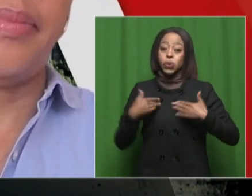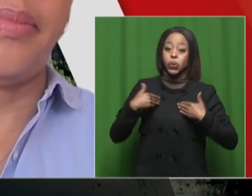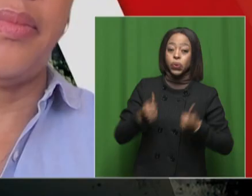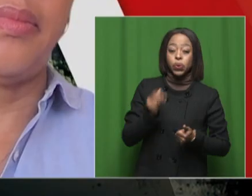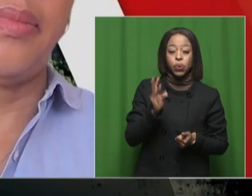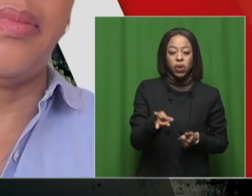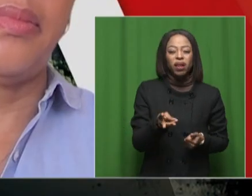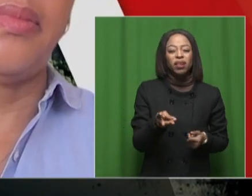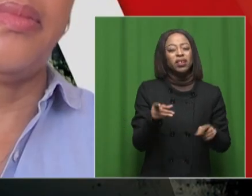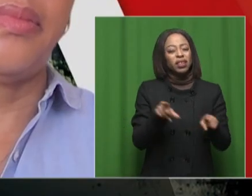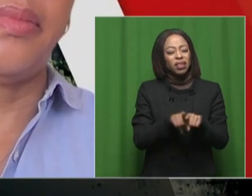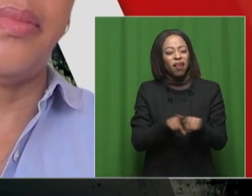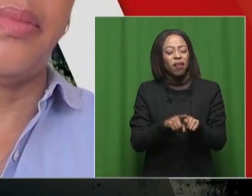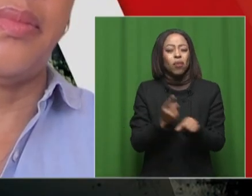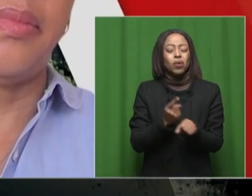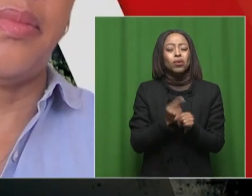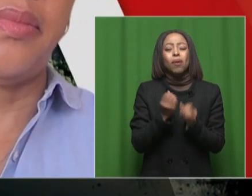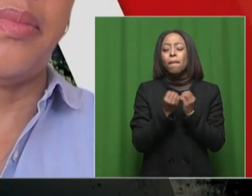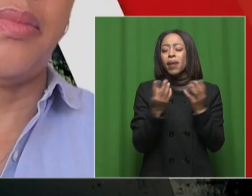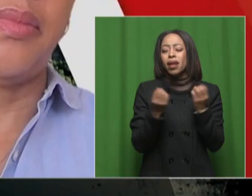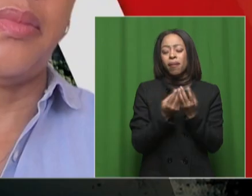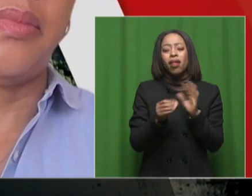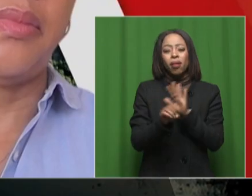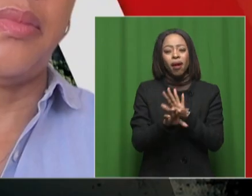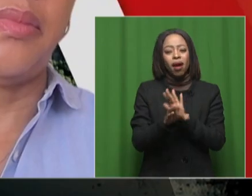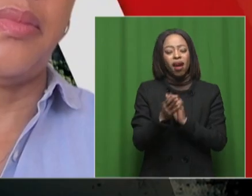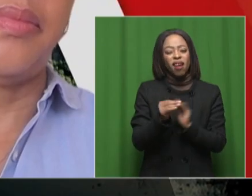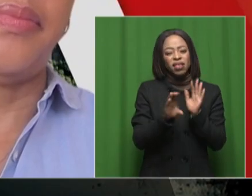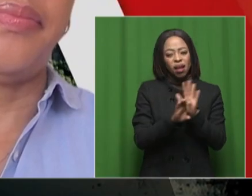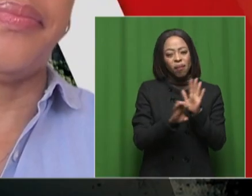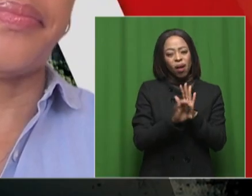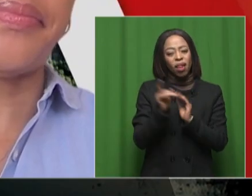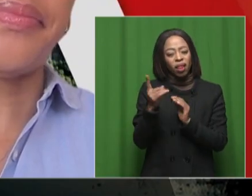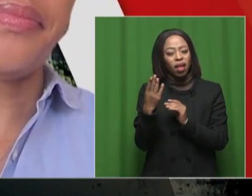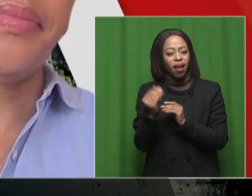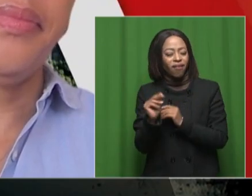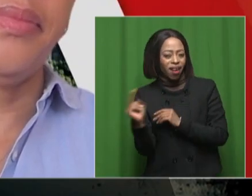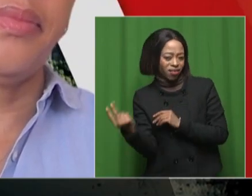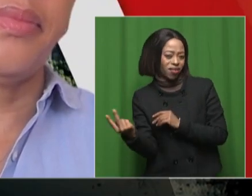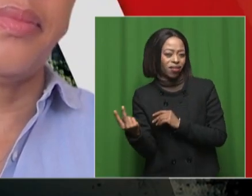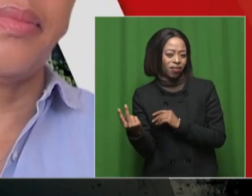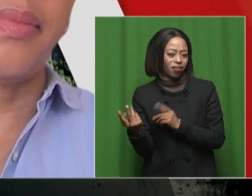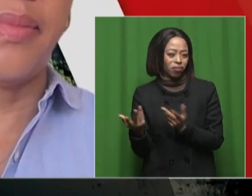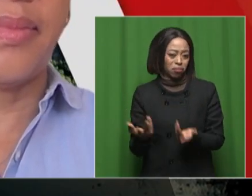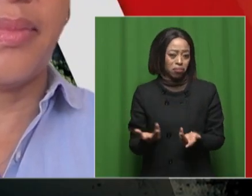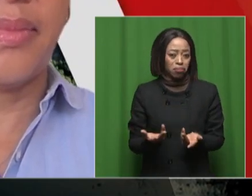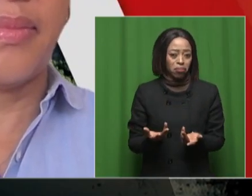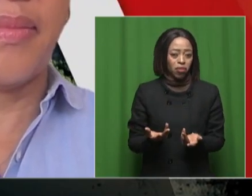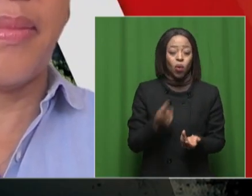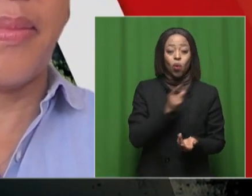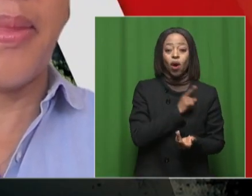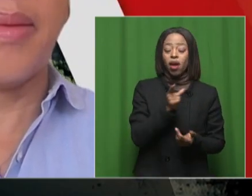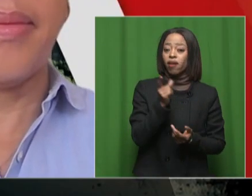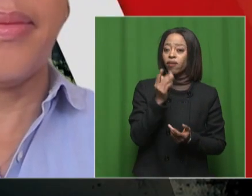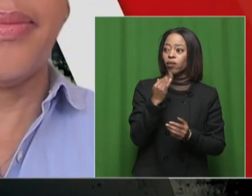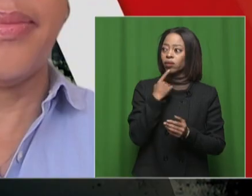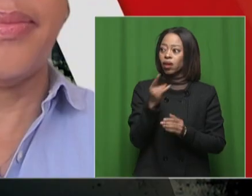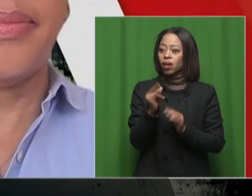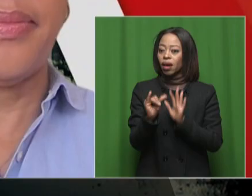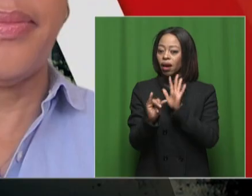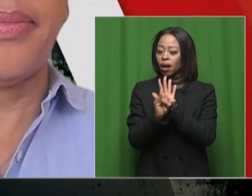alopecia. And there are quite a few on the market. But, when you talk about getting a